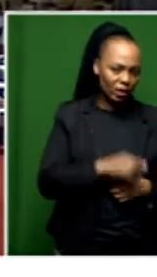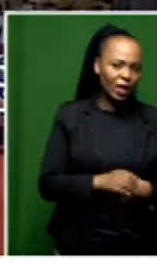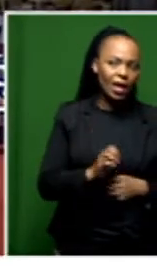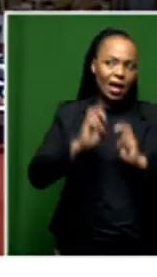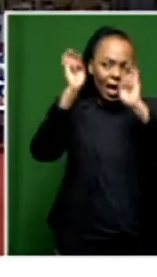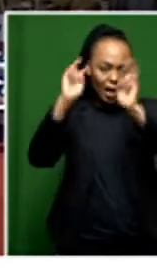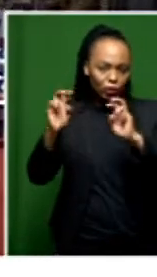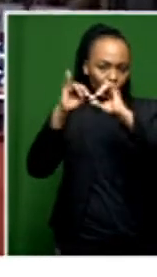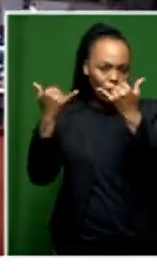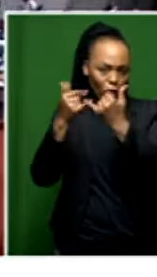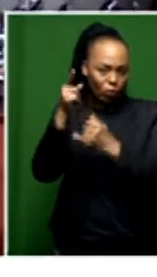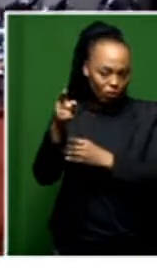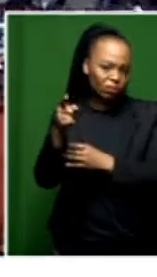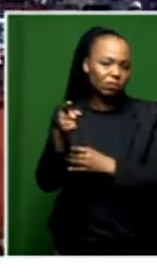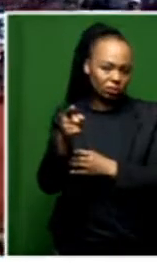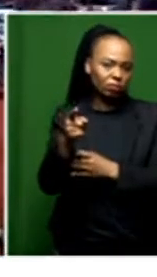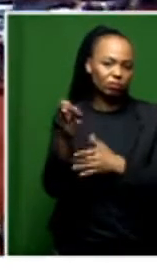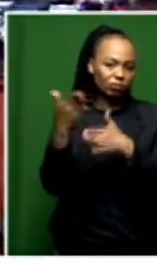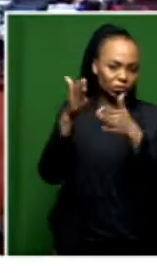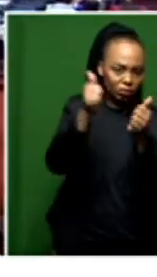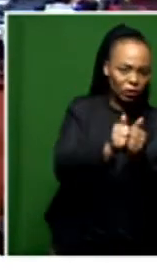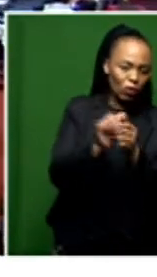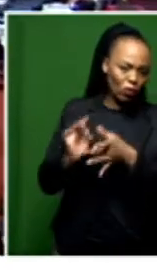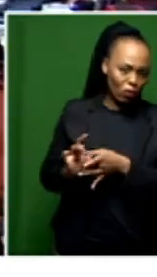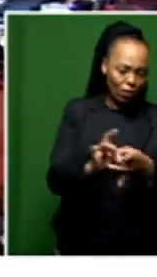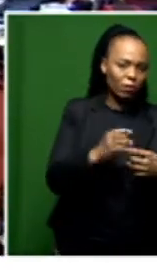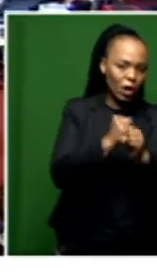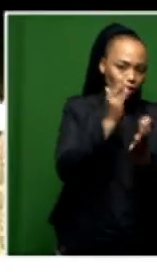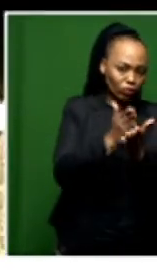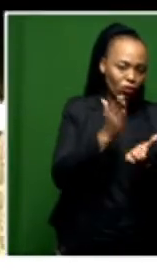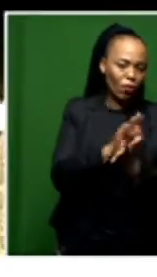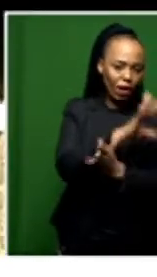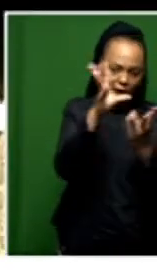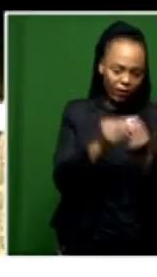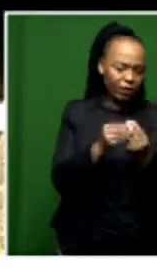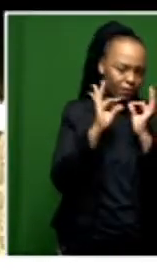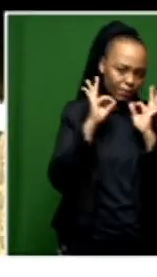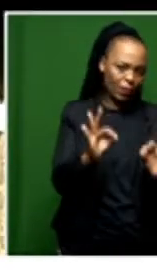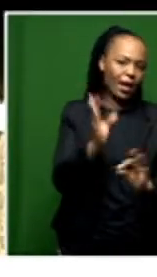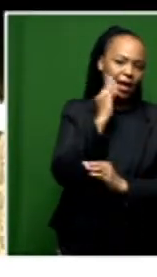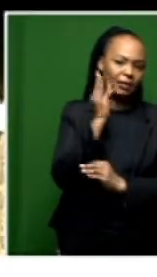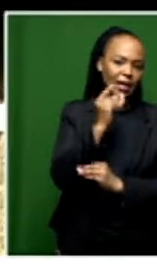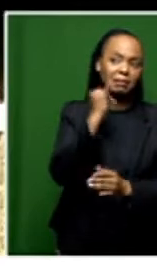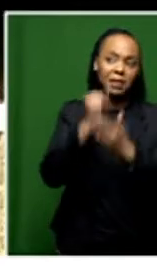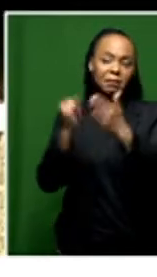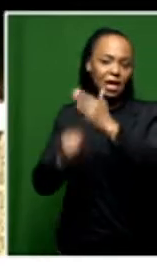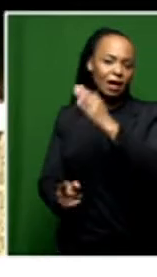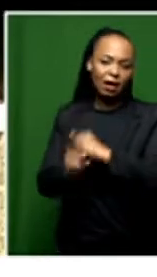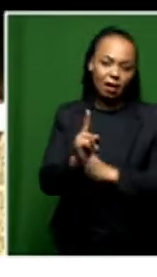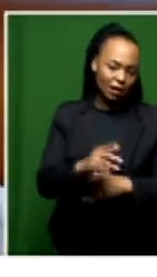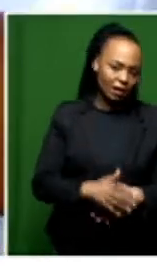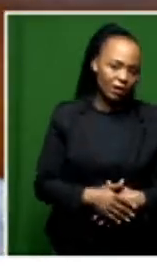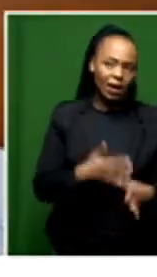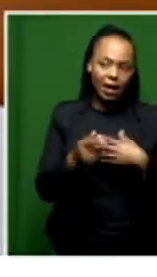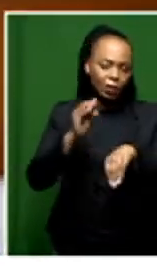Eskom. Both parties remain committed to ensuring that we are not experiencing any further problems, but we